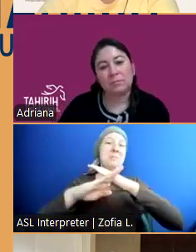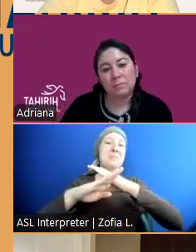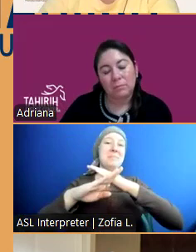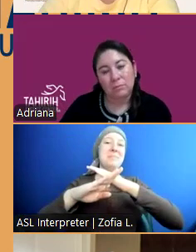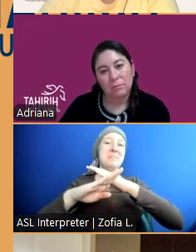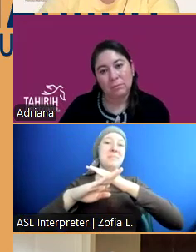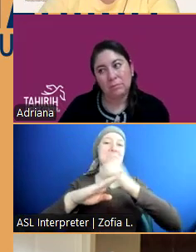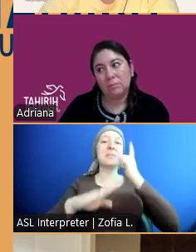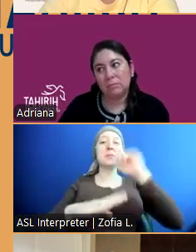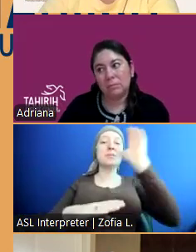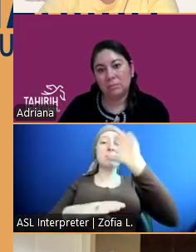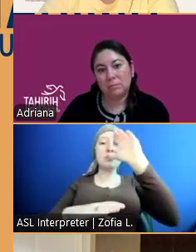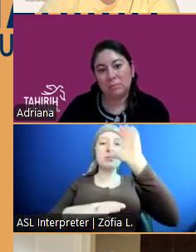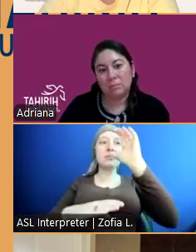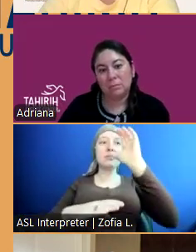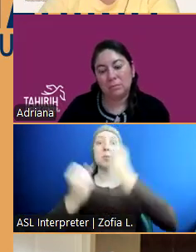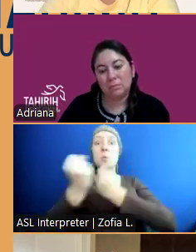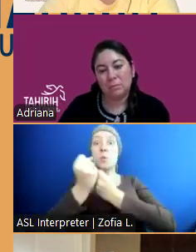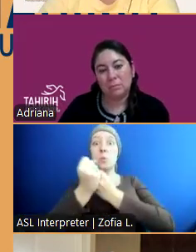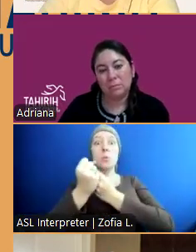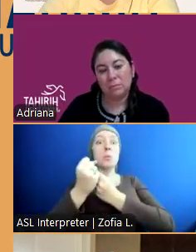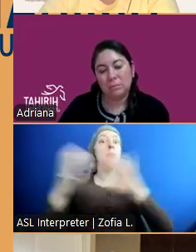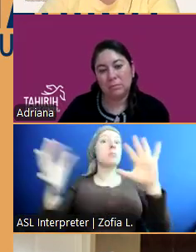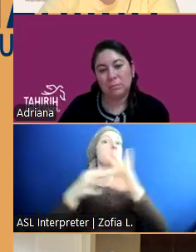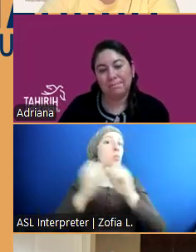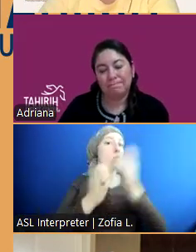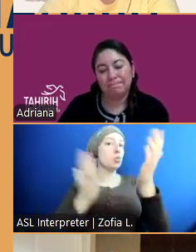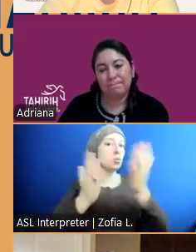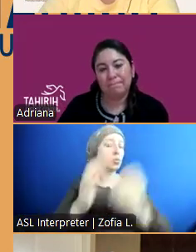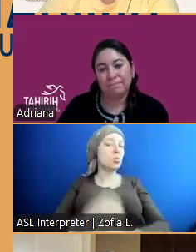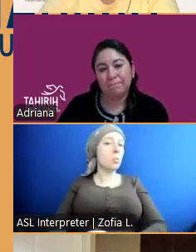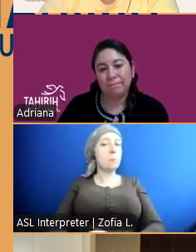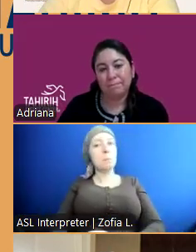seeking support and connecting to services.